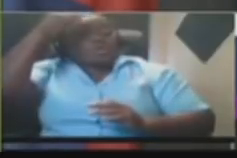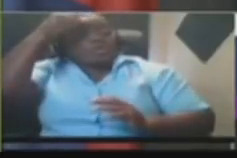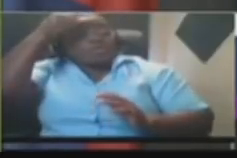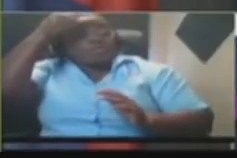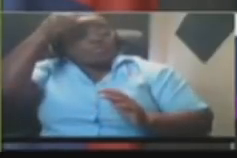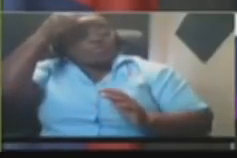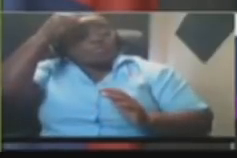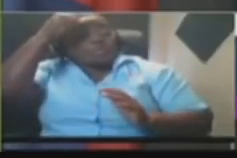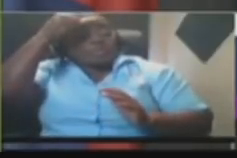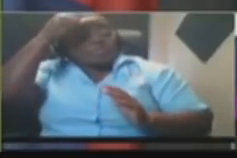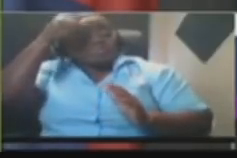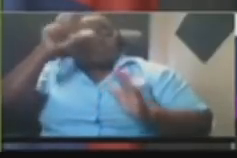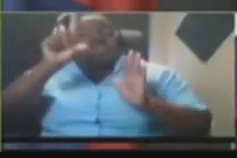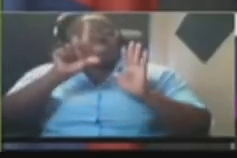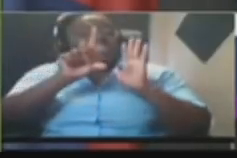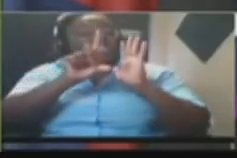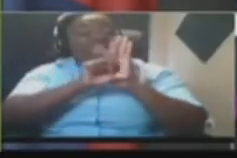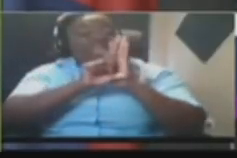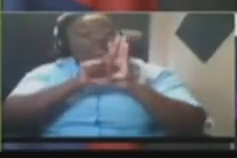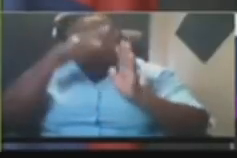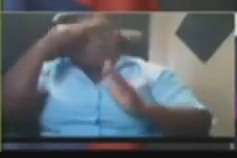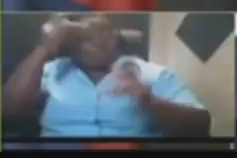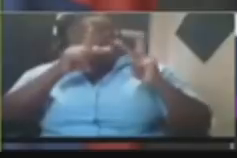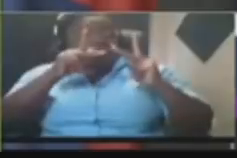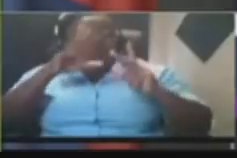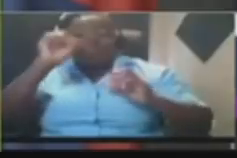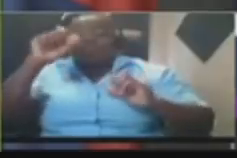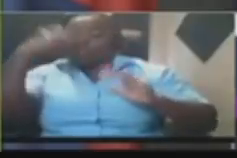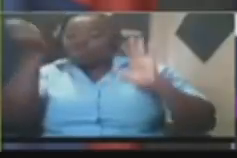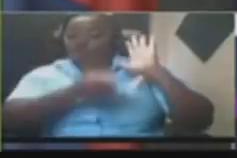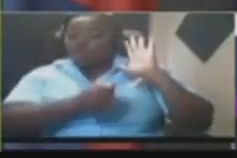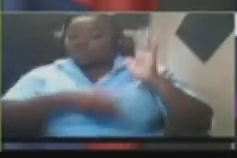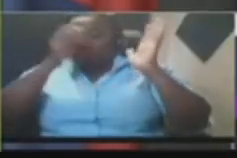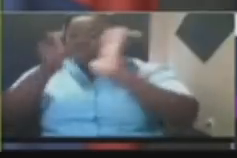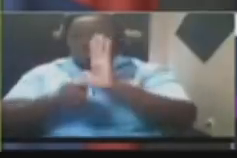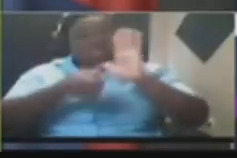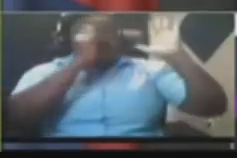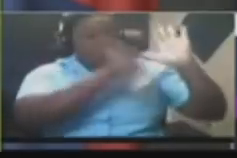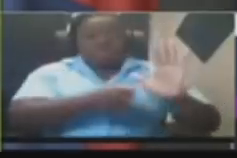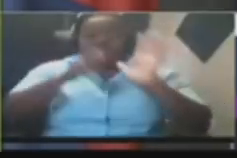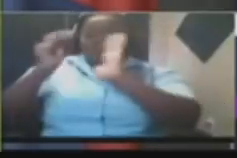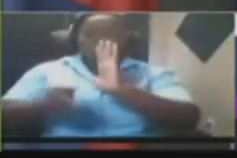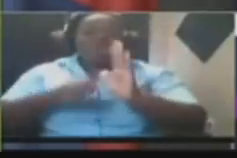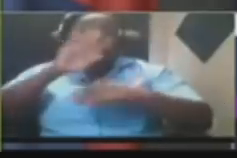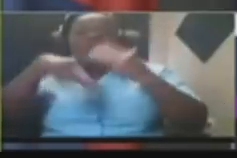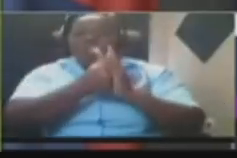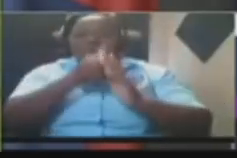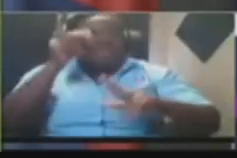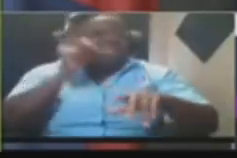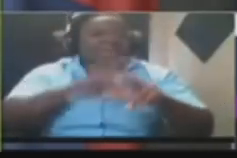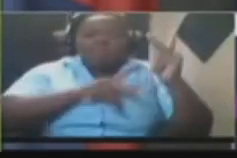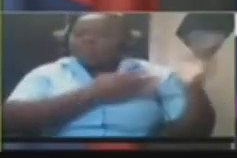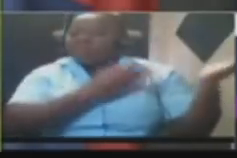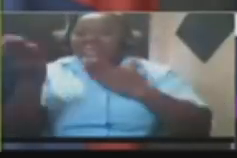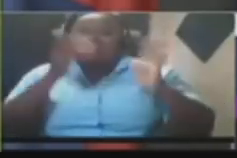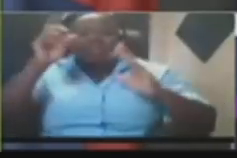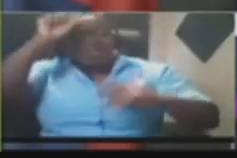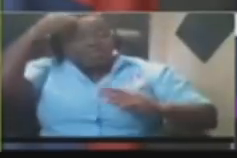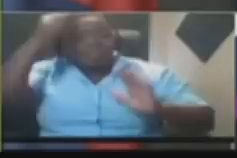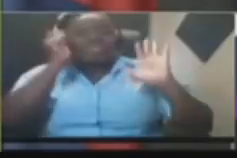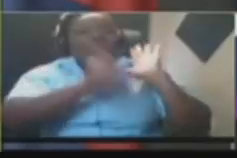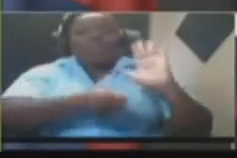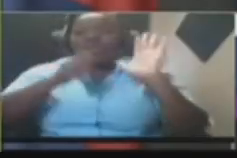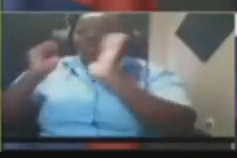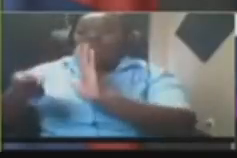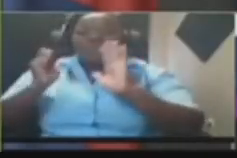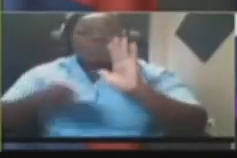we are constantly under legal threat. We spent a lot of time in the courthouse fending off legal challenges. I must say, so